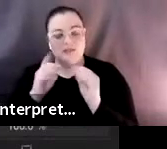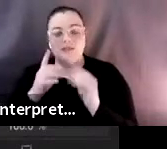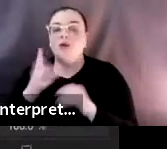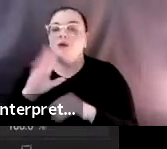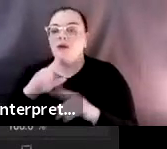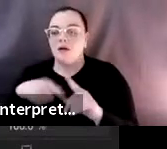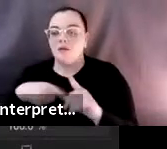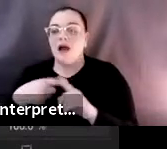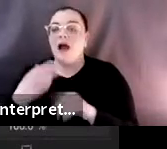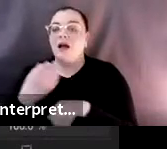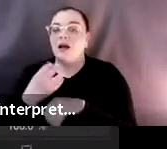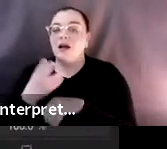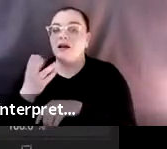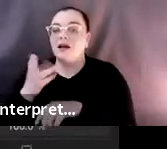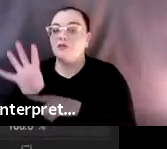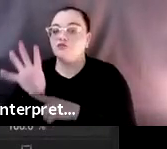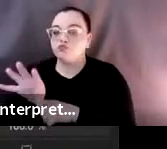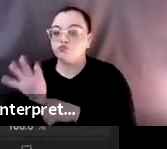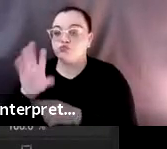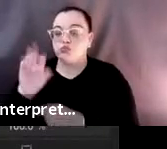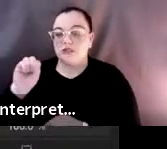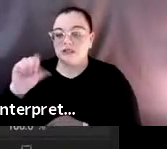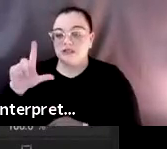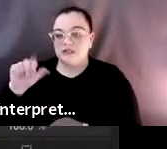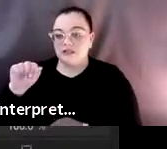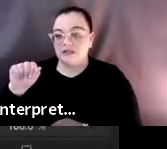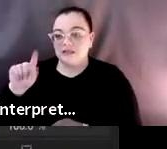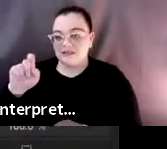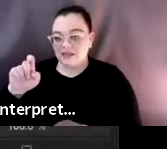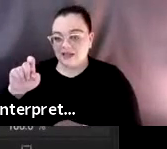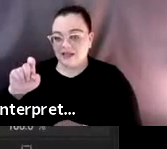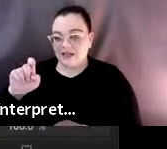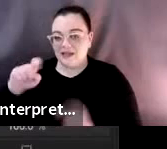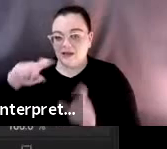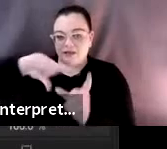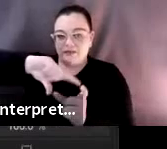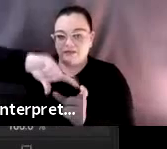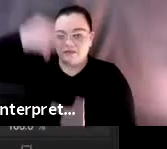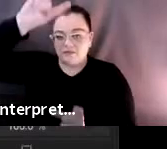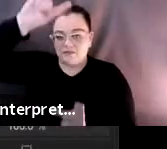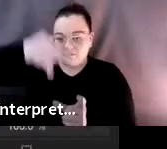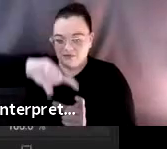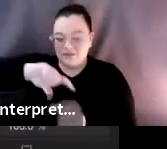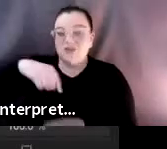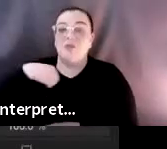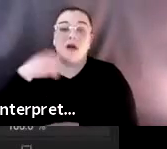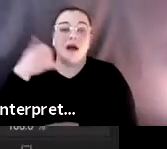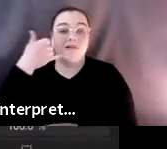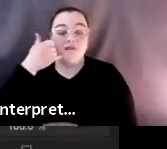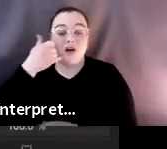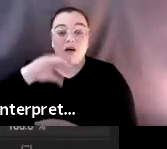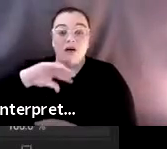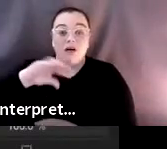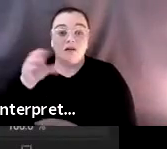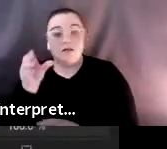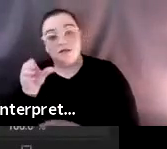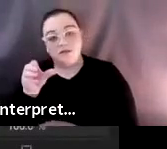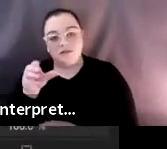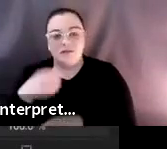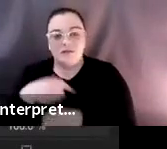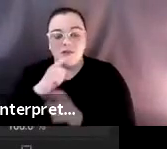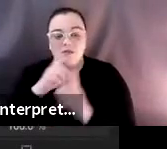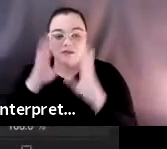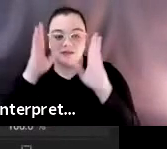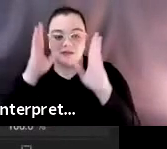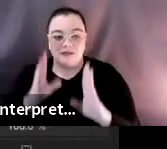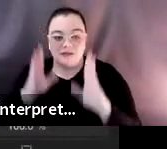my slate vertically instead of shooting my camera, having my camera horizontal. I turned it vertically just for the slate. So you can see this is how